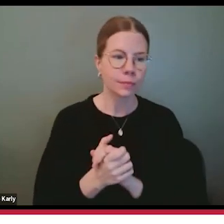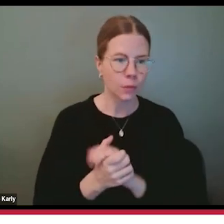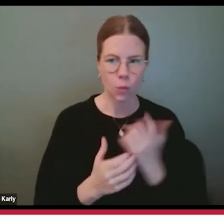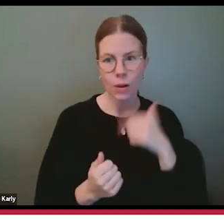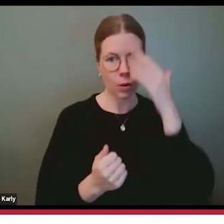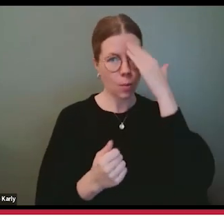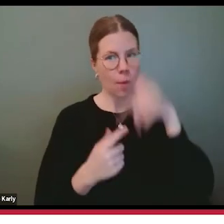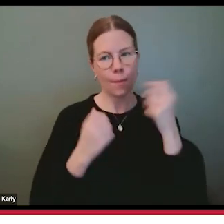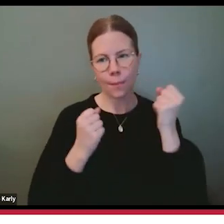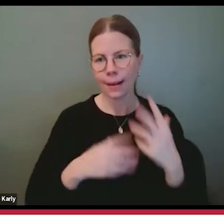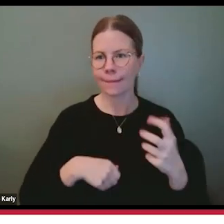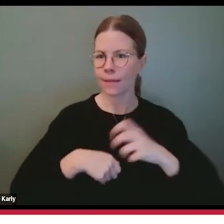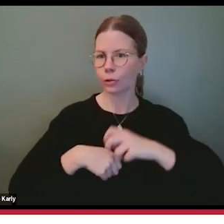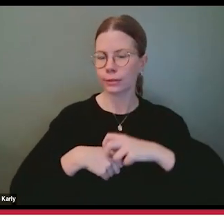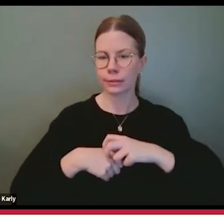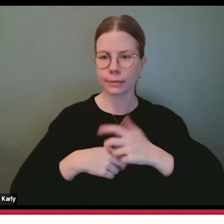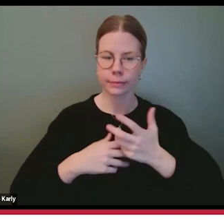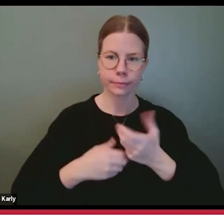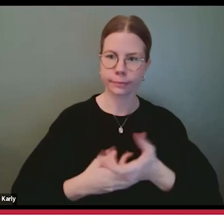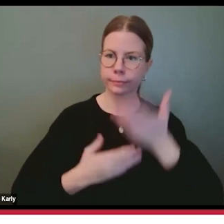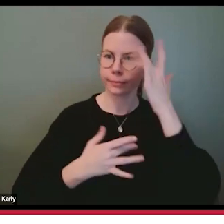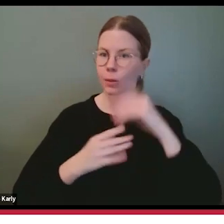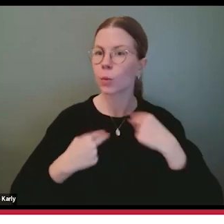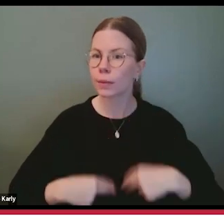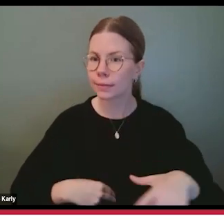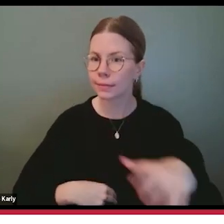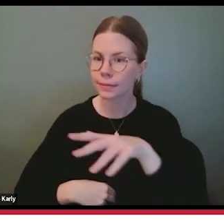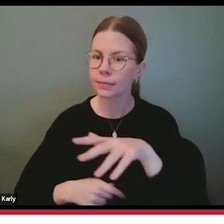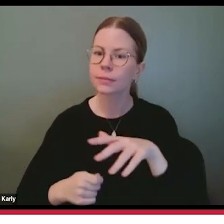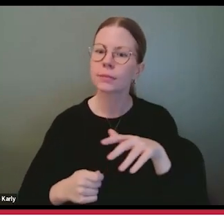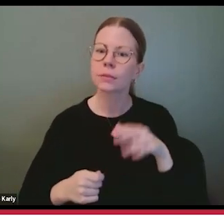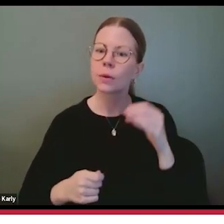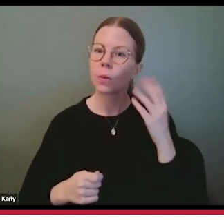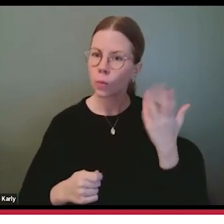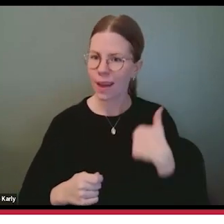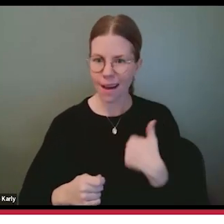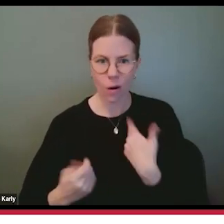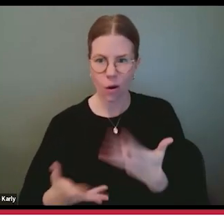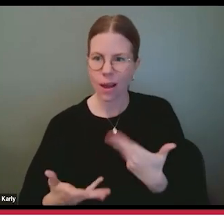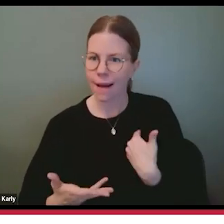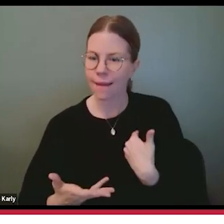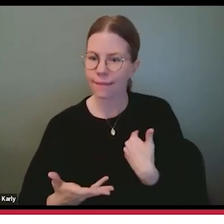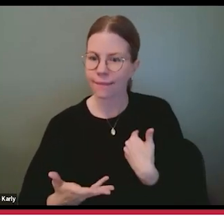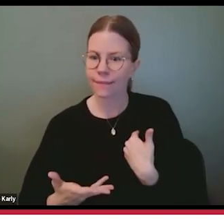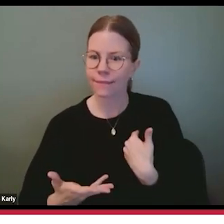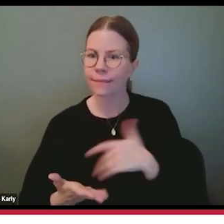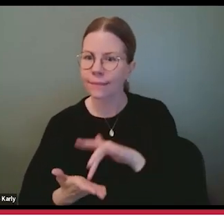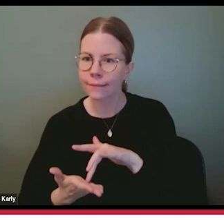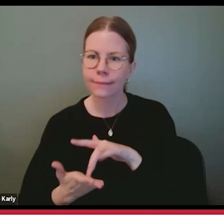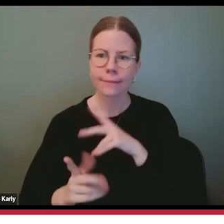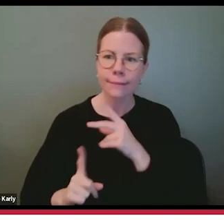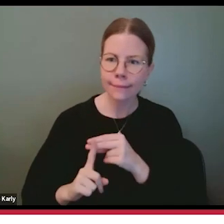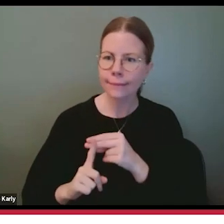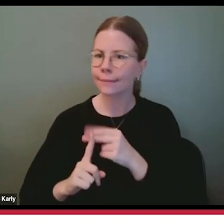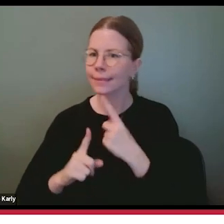we had countermeasures for all the viruses that we know already infect humans, then you could say we need more candidates. We need to figure out what else